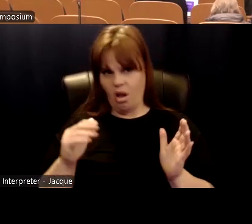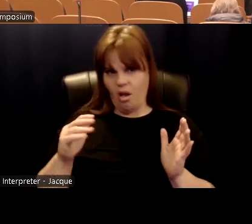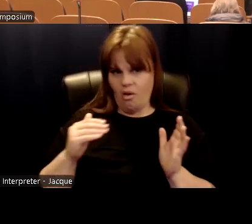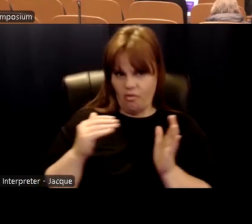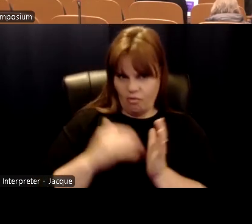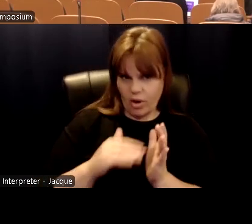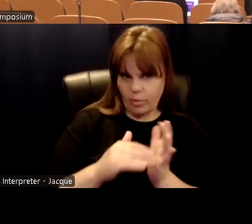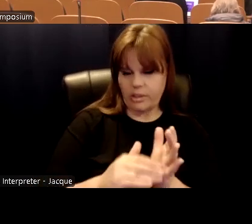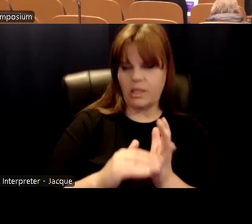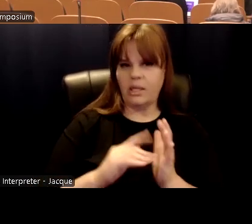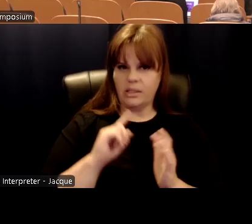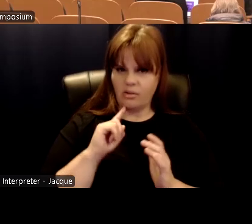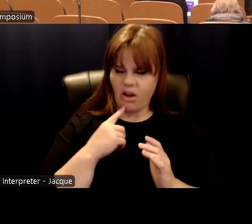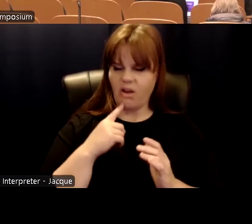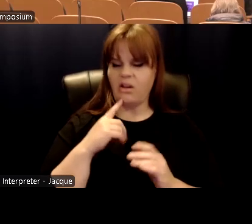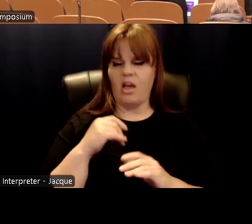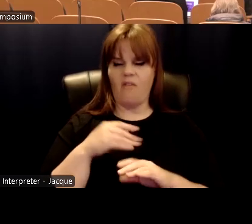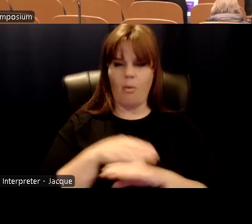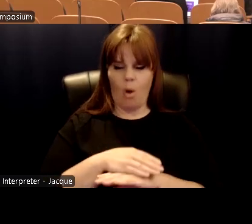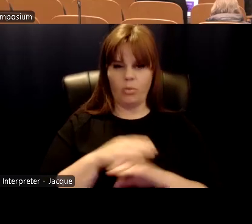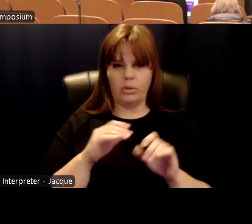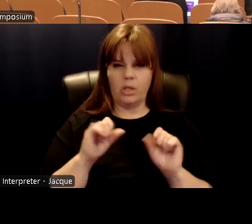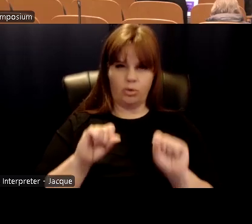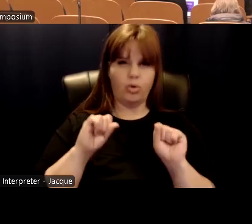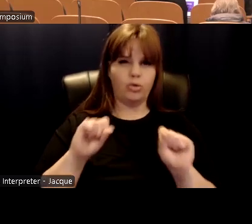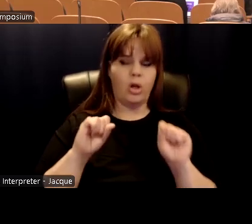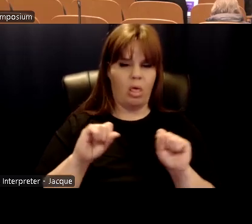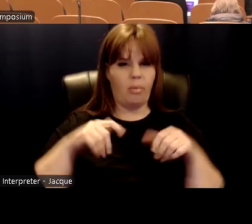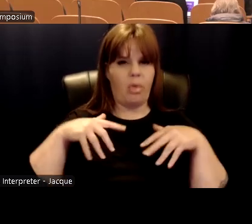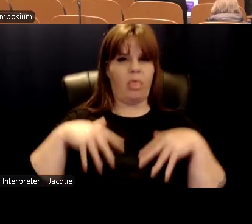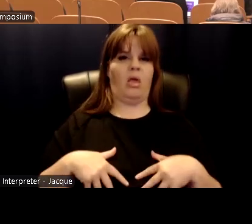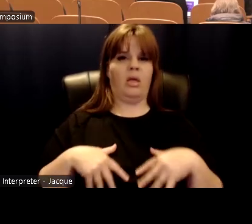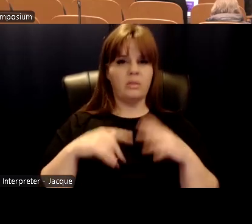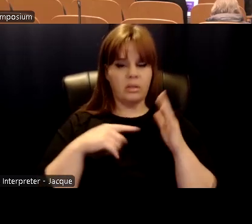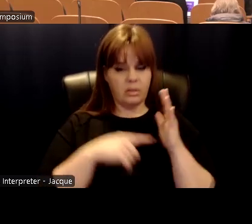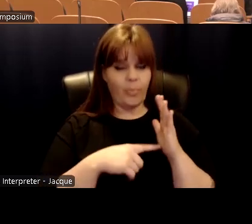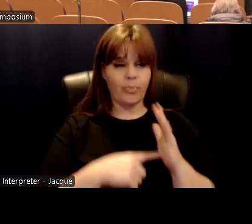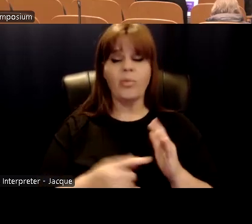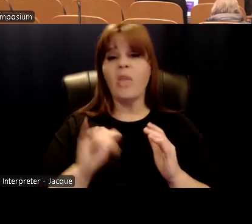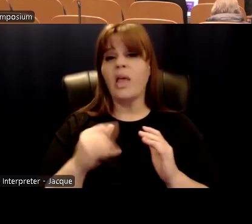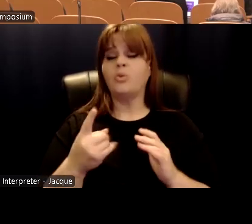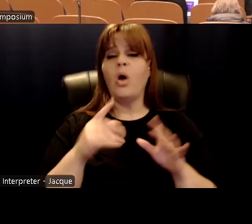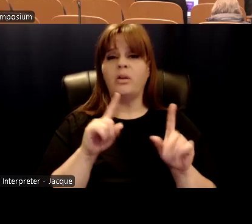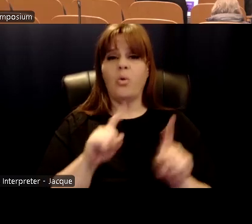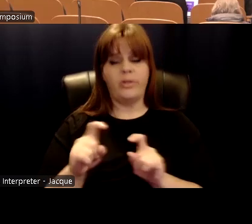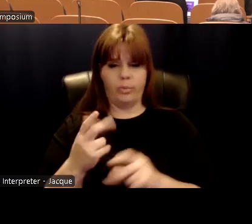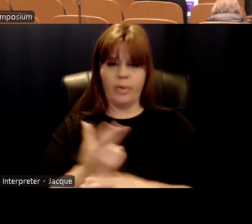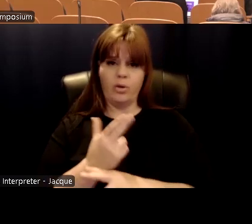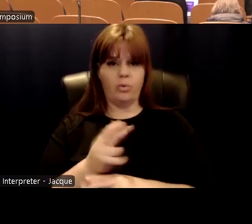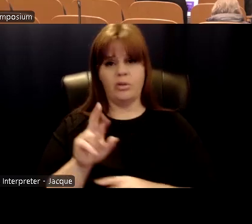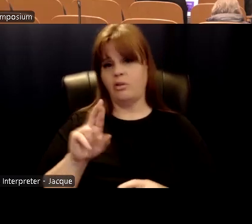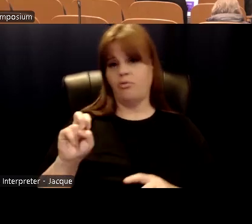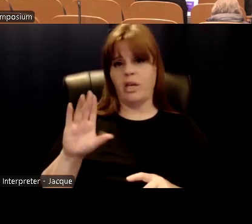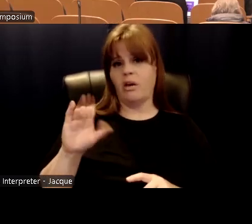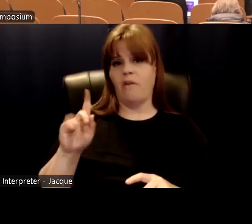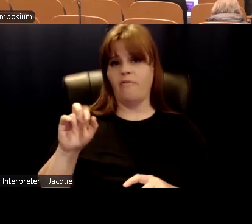and duration of post-exertional malaise symptoms. And that's one of the questionnaires that is being used in the RECOVER study to